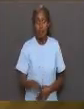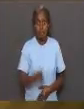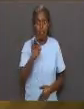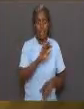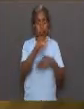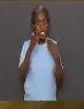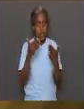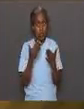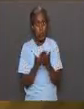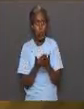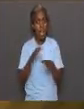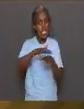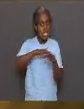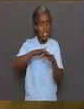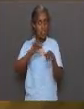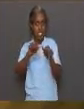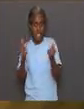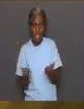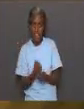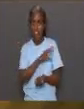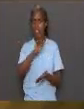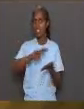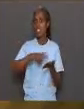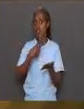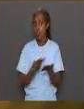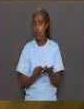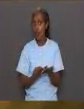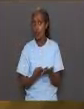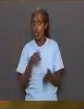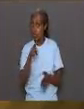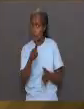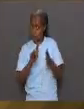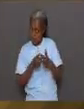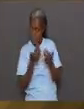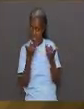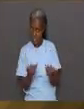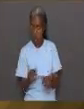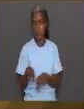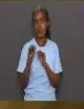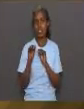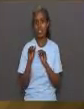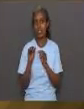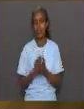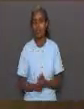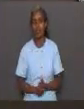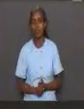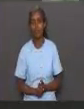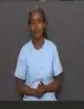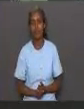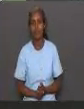Find the total surface area and the volume. You may begin now, students.